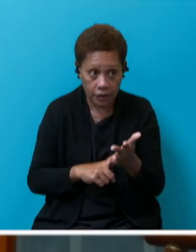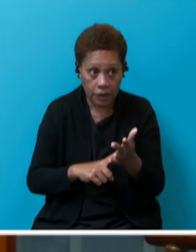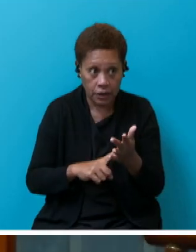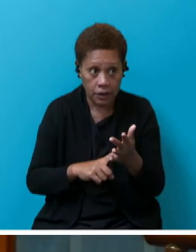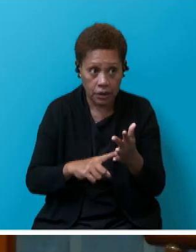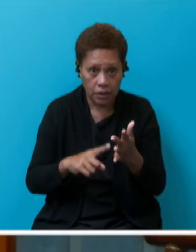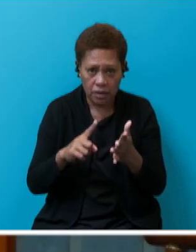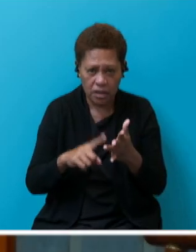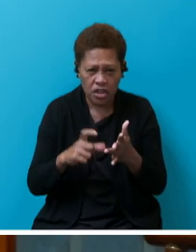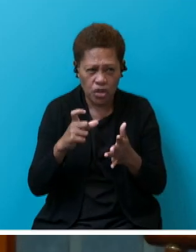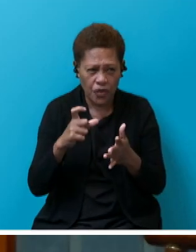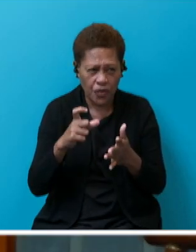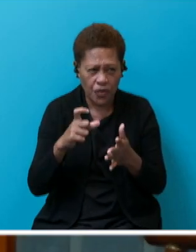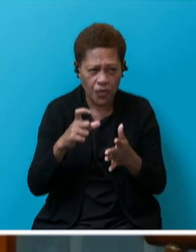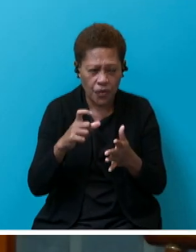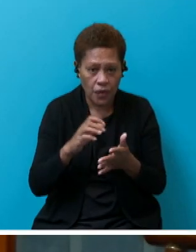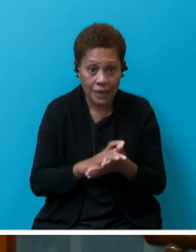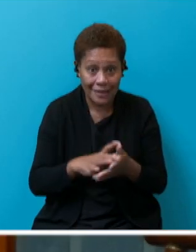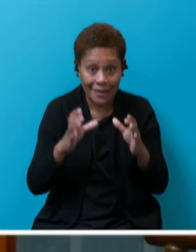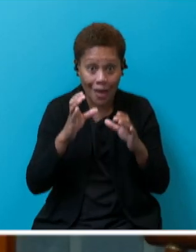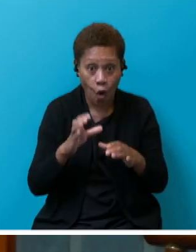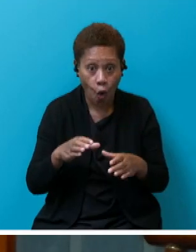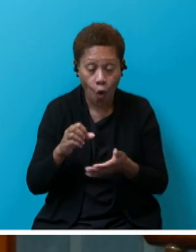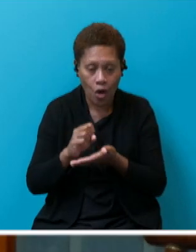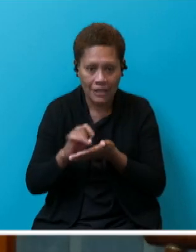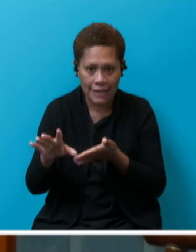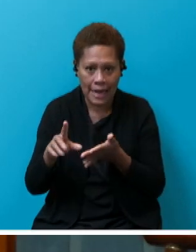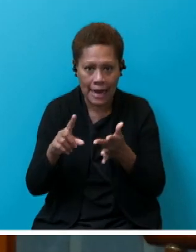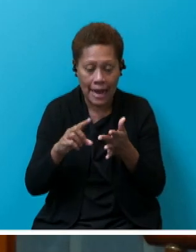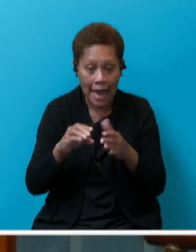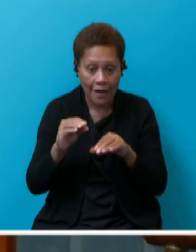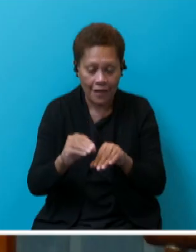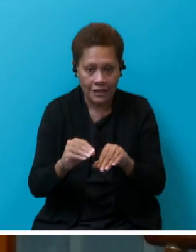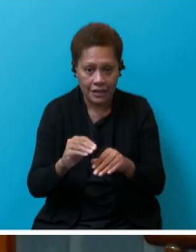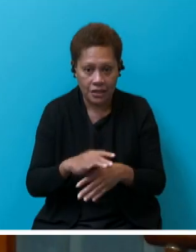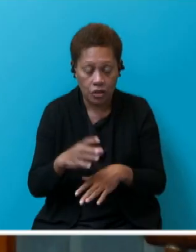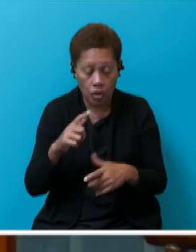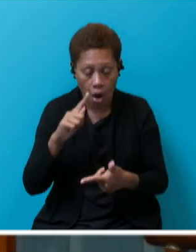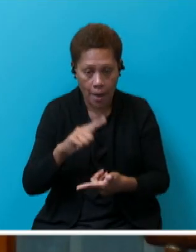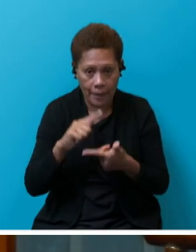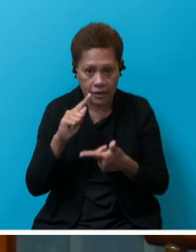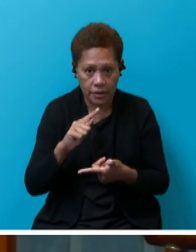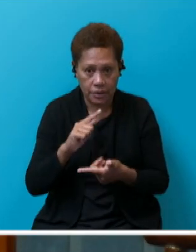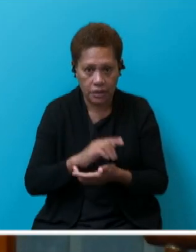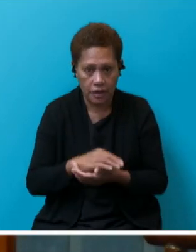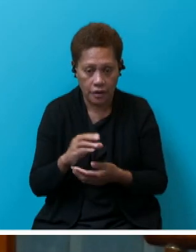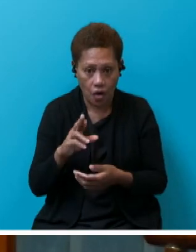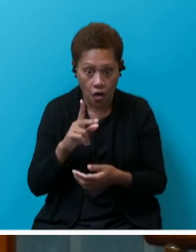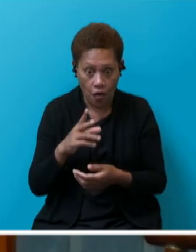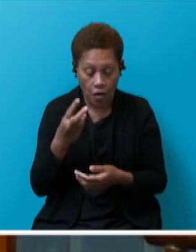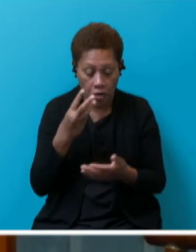as wholesale investors. And there are limits for those